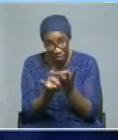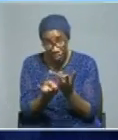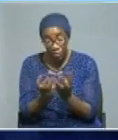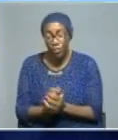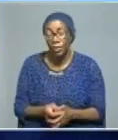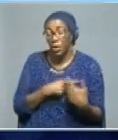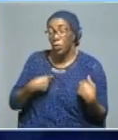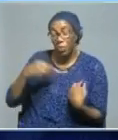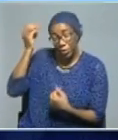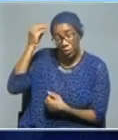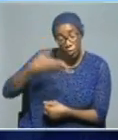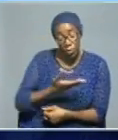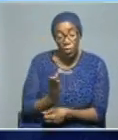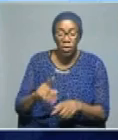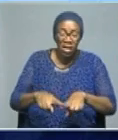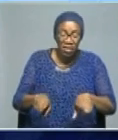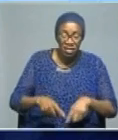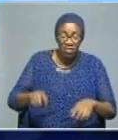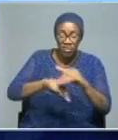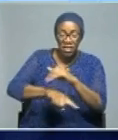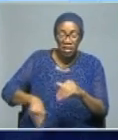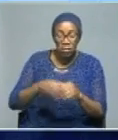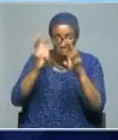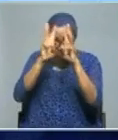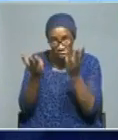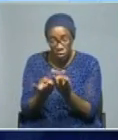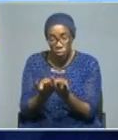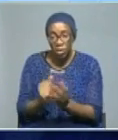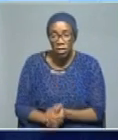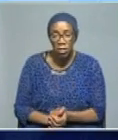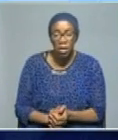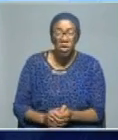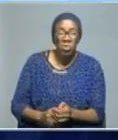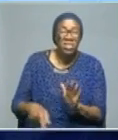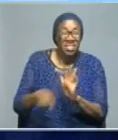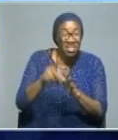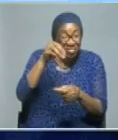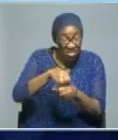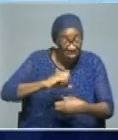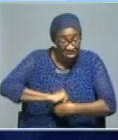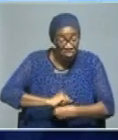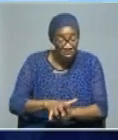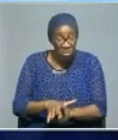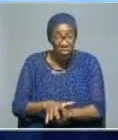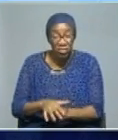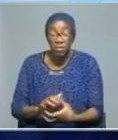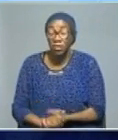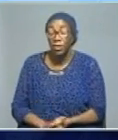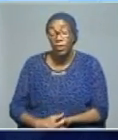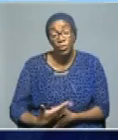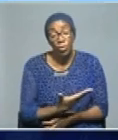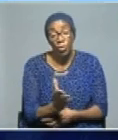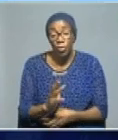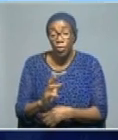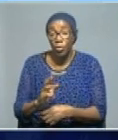all the economies and industries are emerging from the COVID. And definitely every sector has to be